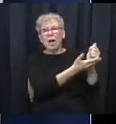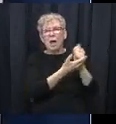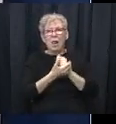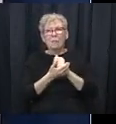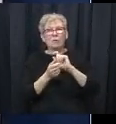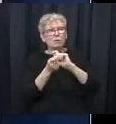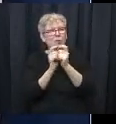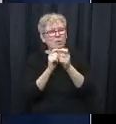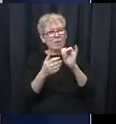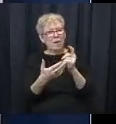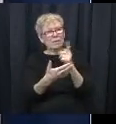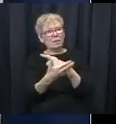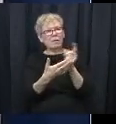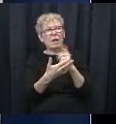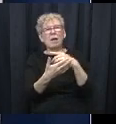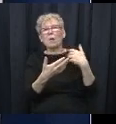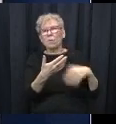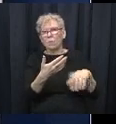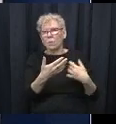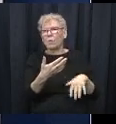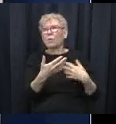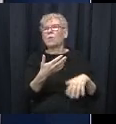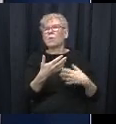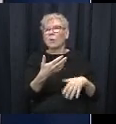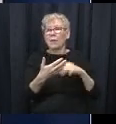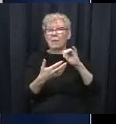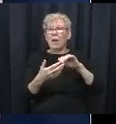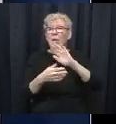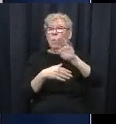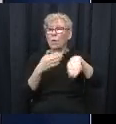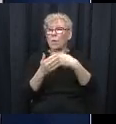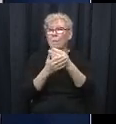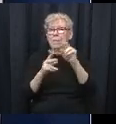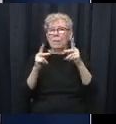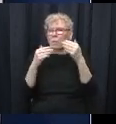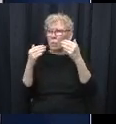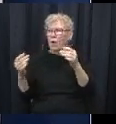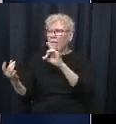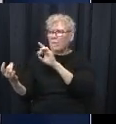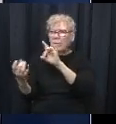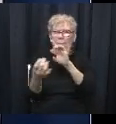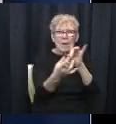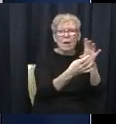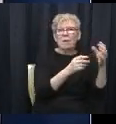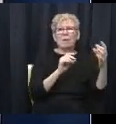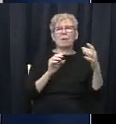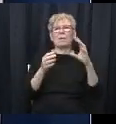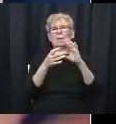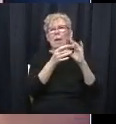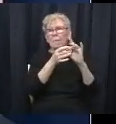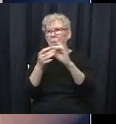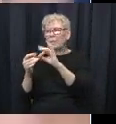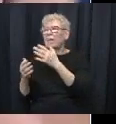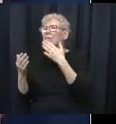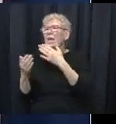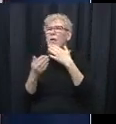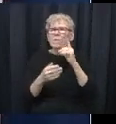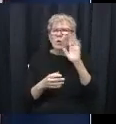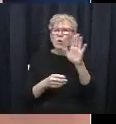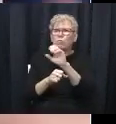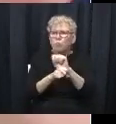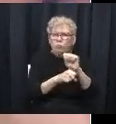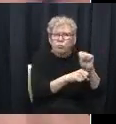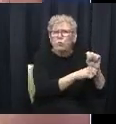you for your work. And as I always say, you know, for Coloradans who are watching this, you don't need to